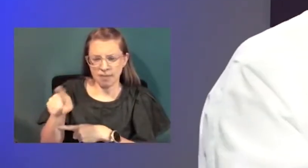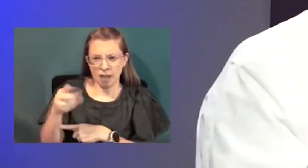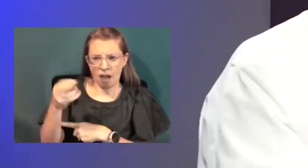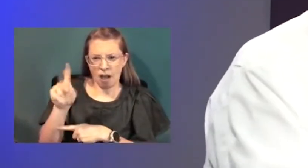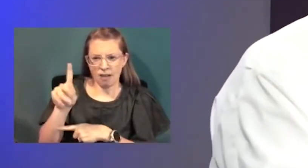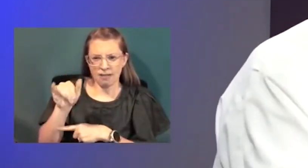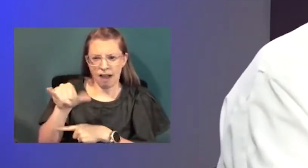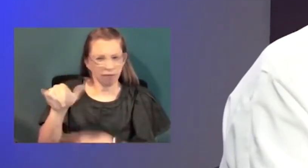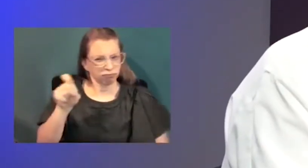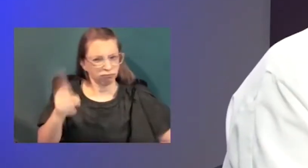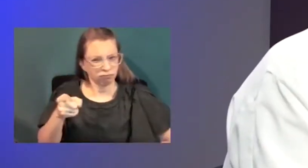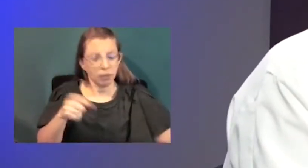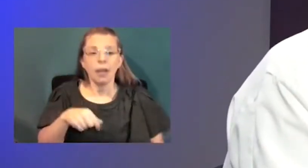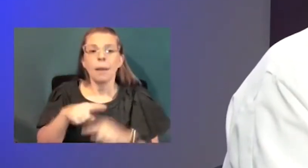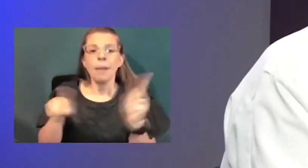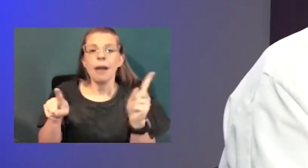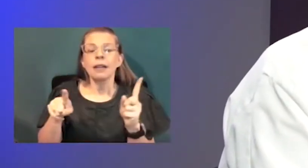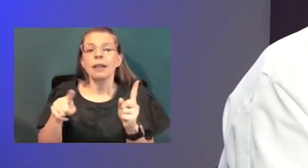and I tell you,